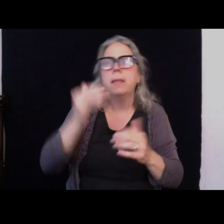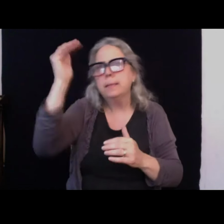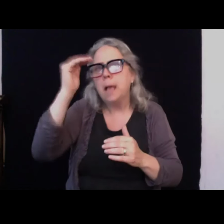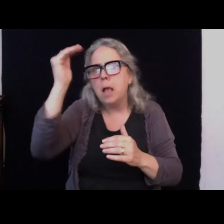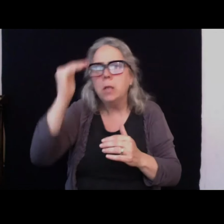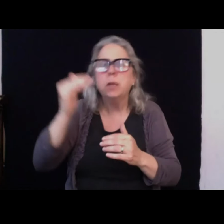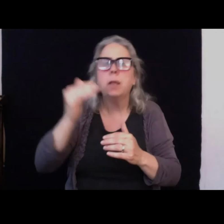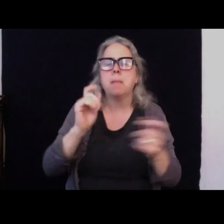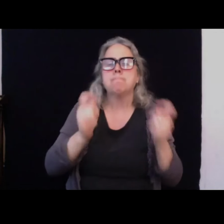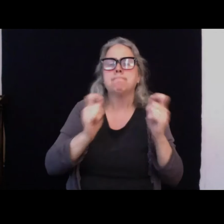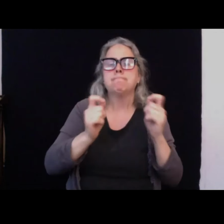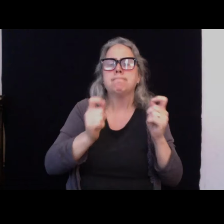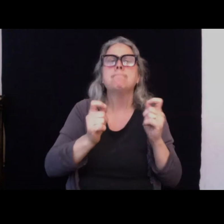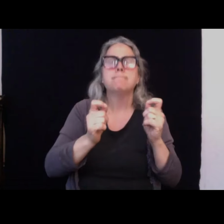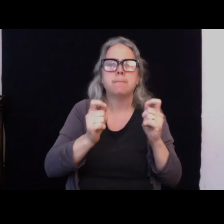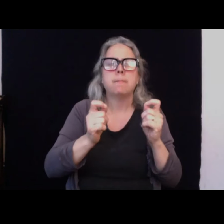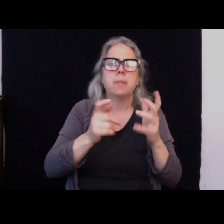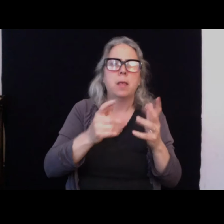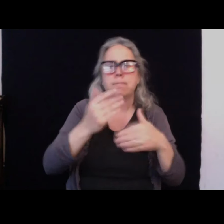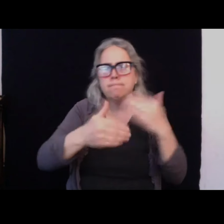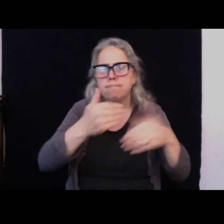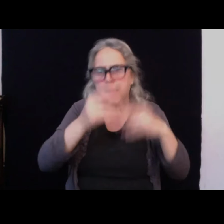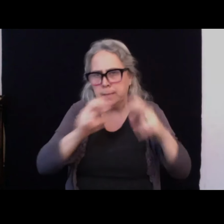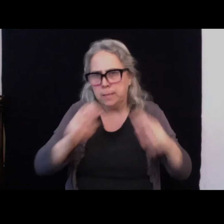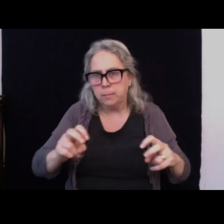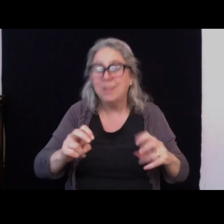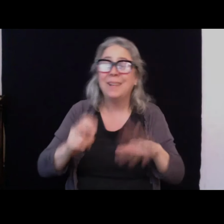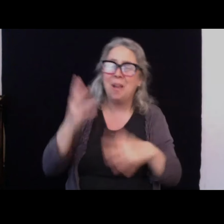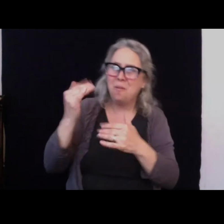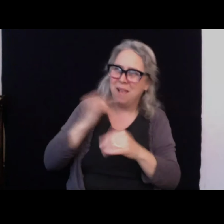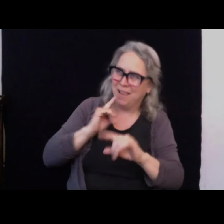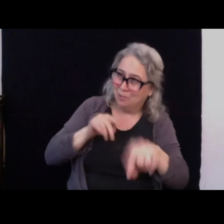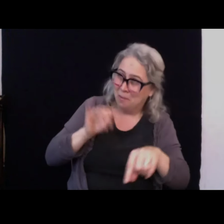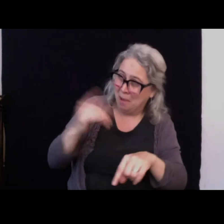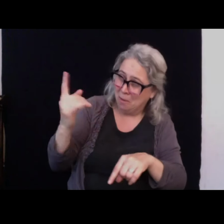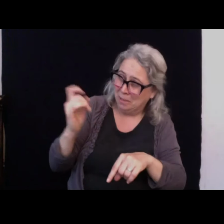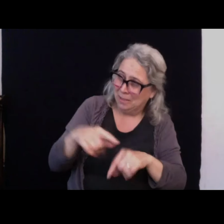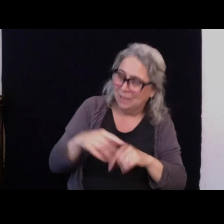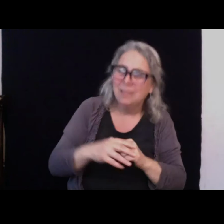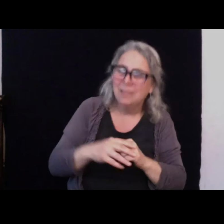and going through that. So I hope that I answered that.